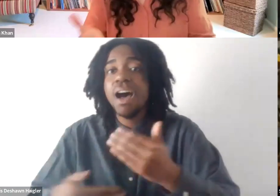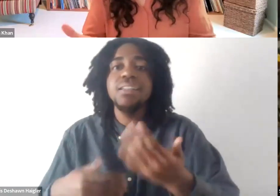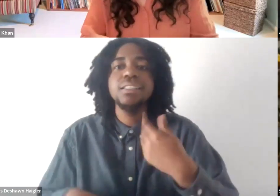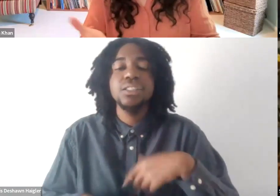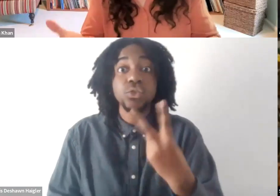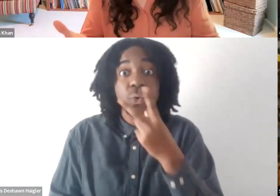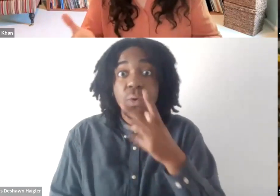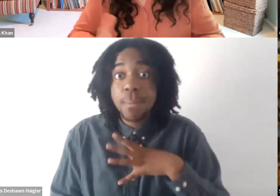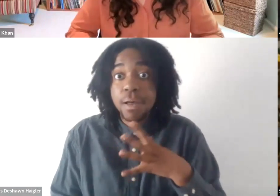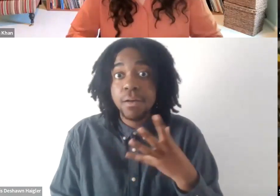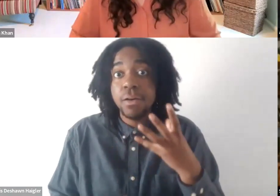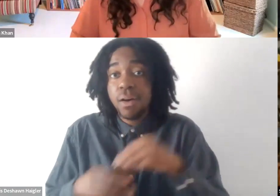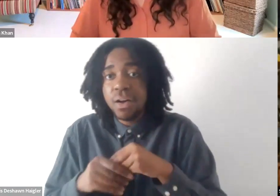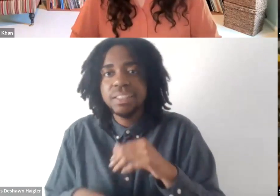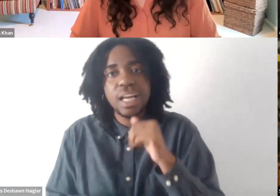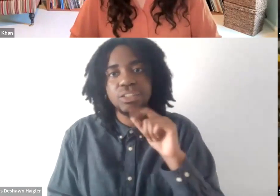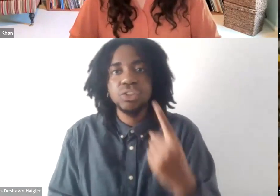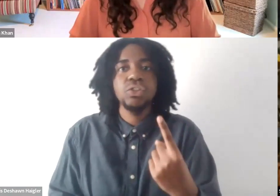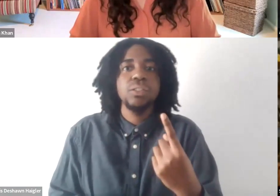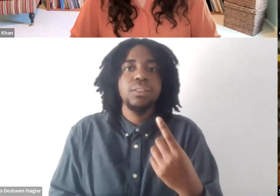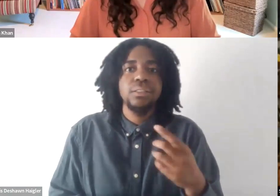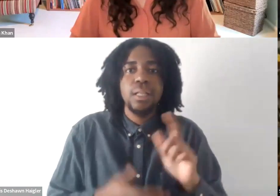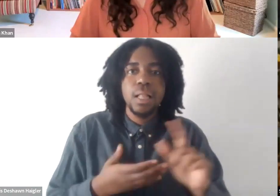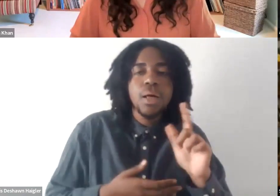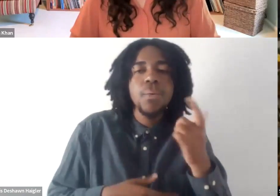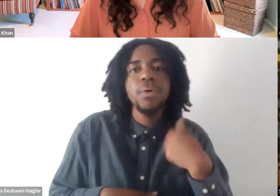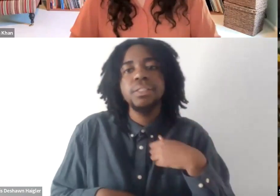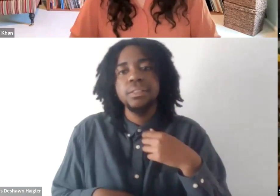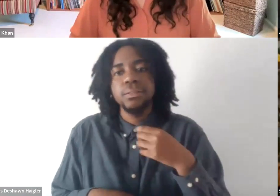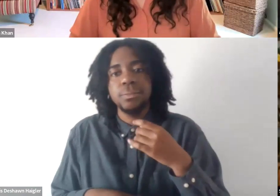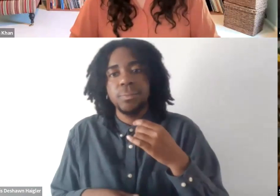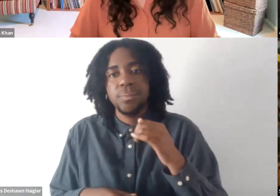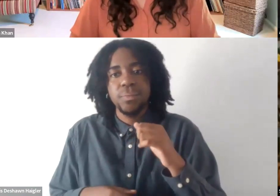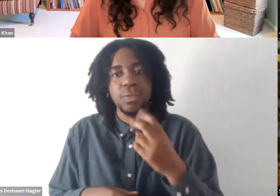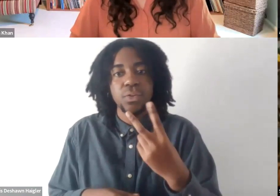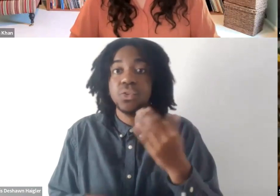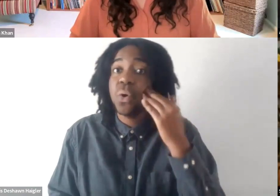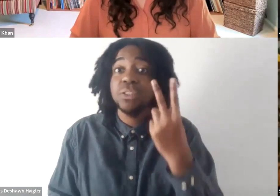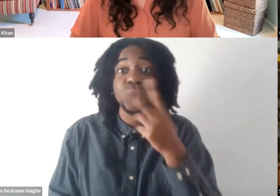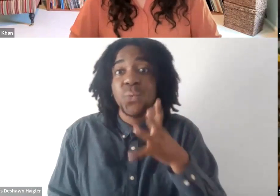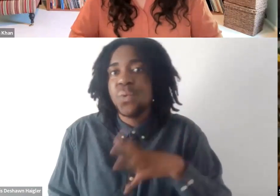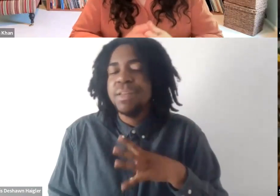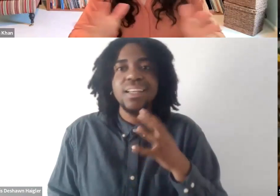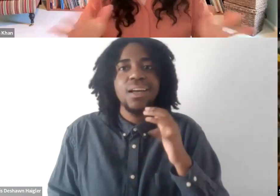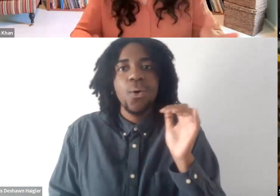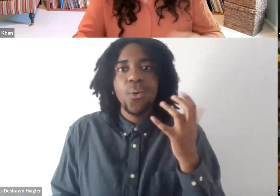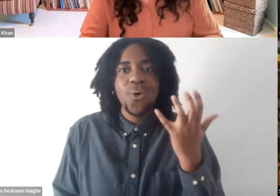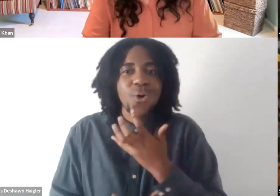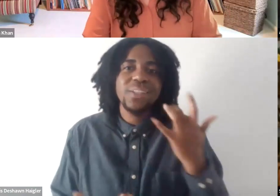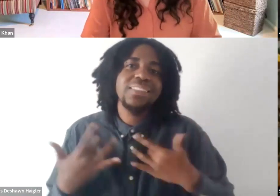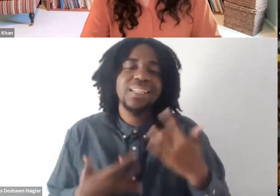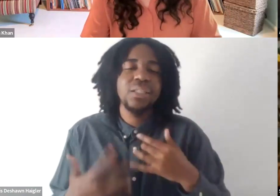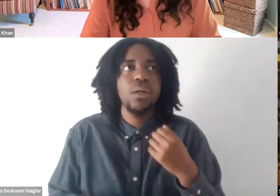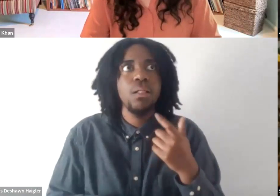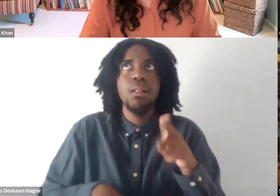person who came in to save this library from ruin, just made it that much more exciting for me to tell. So it was definitely a long